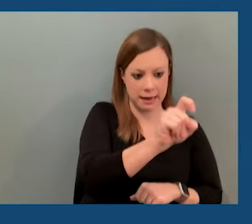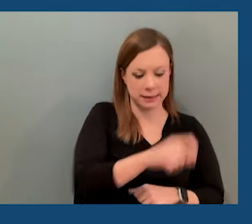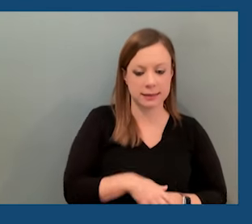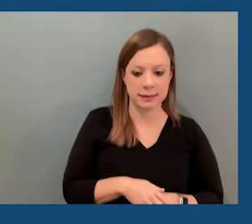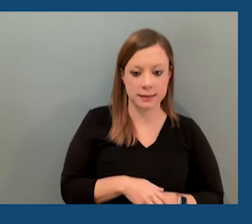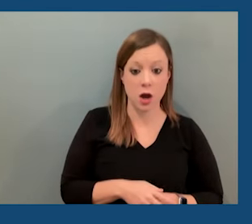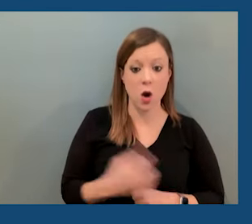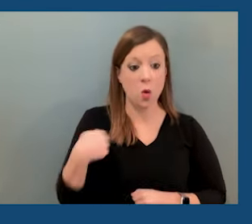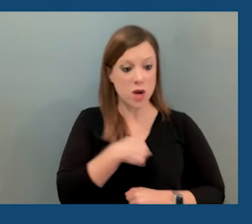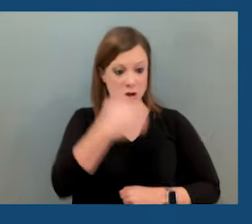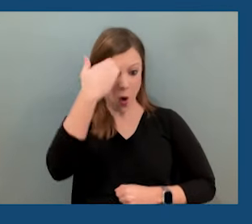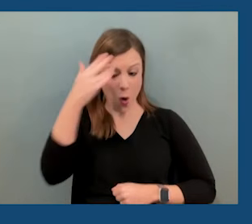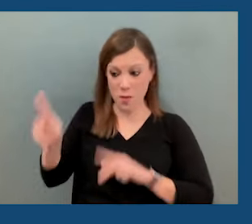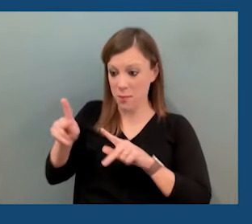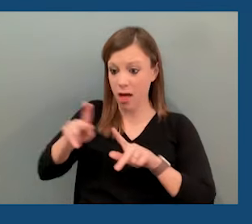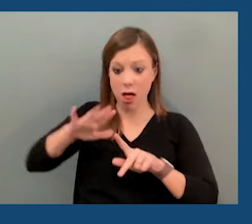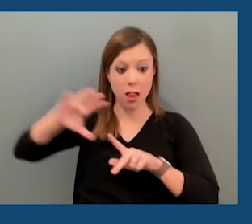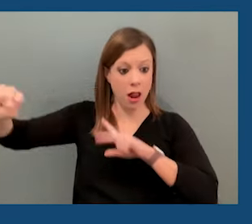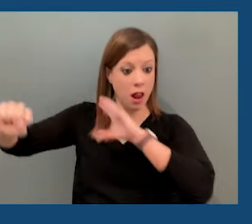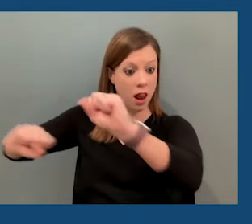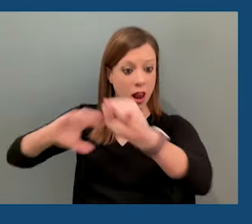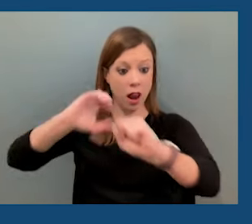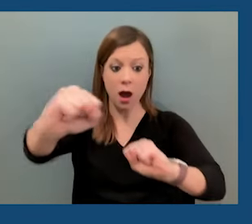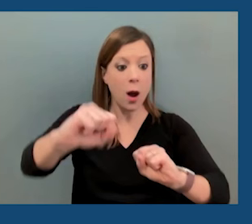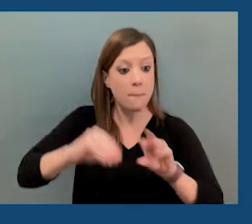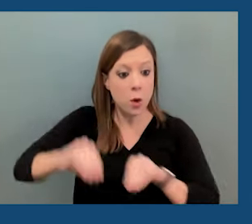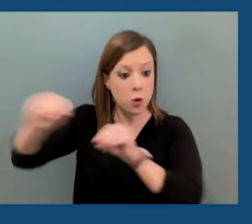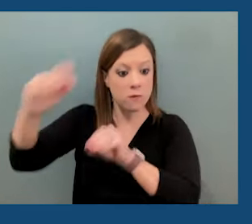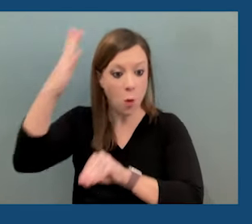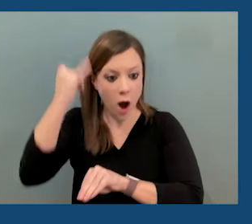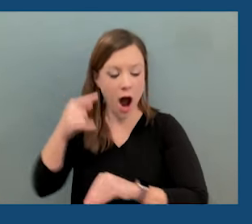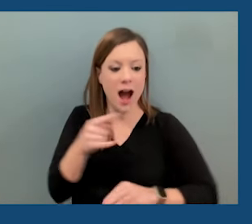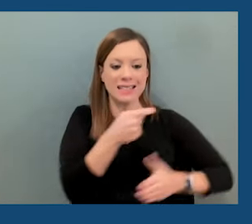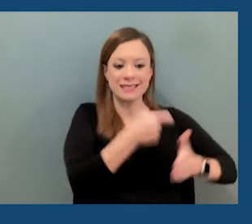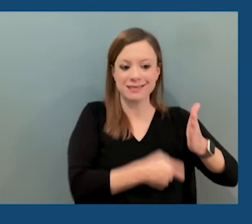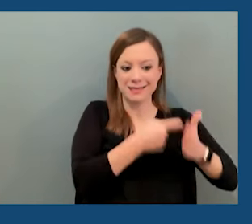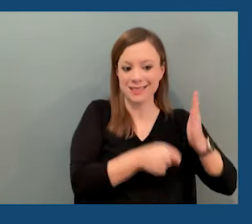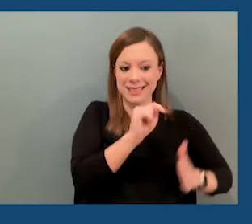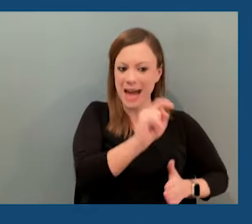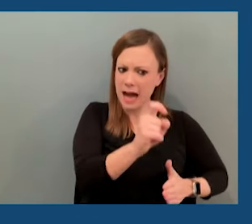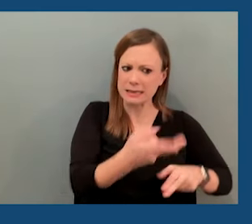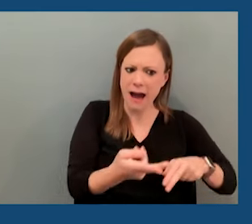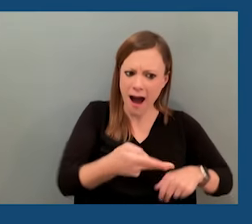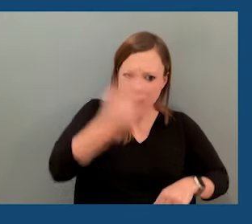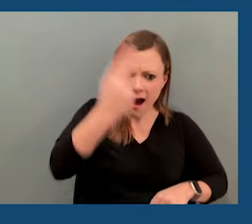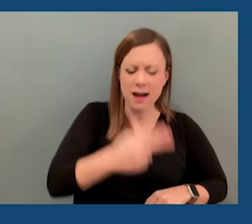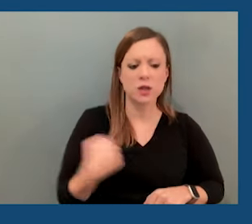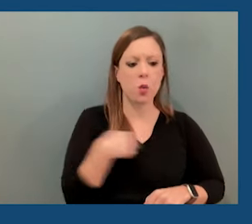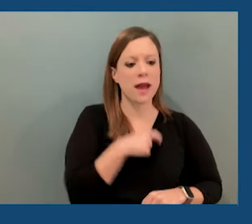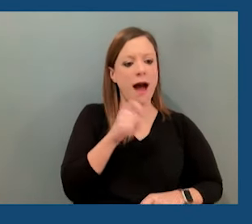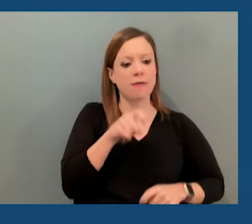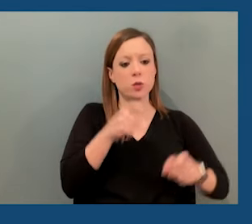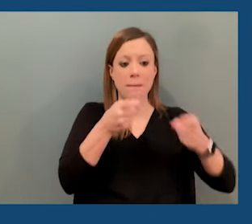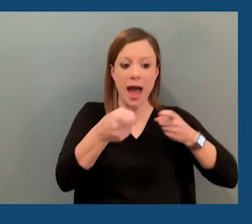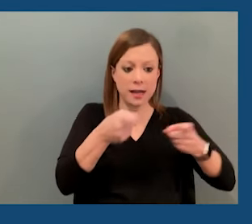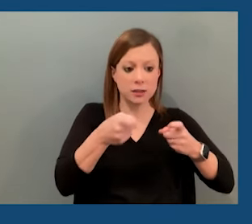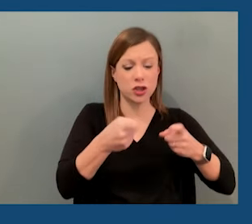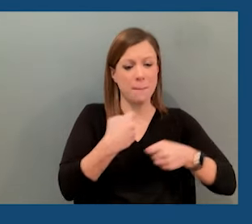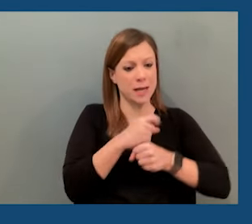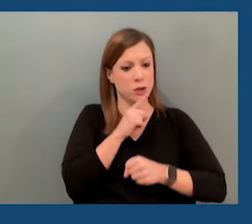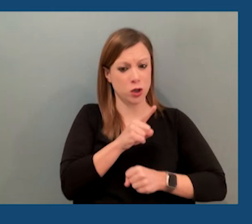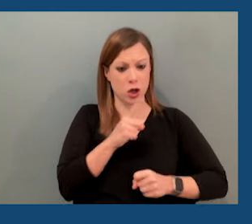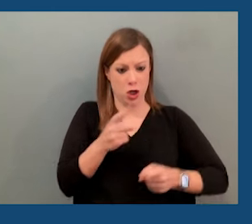left because they've said our taxes are too high. And so we have to manage this and bring this under control, but also deliver